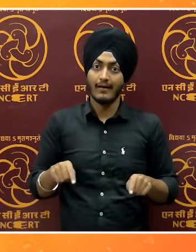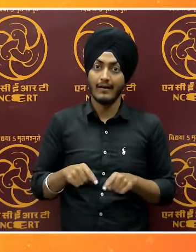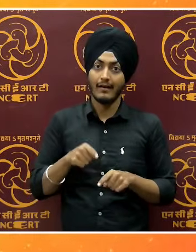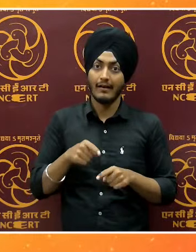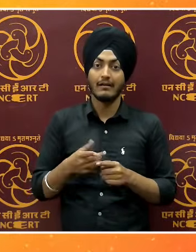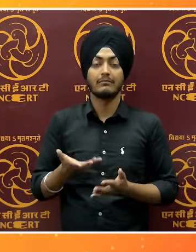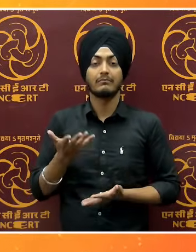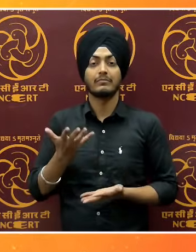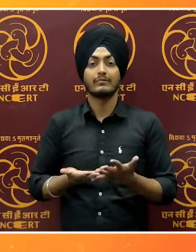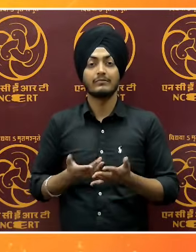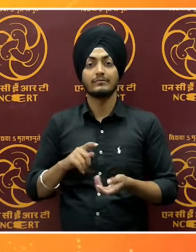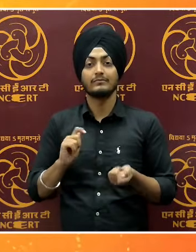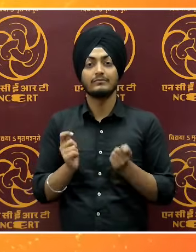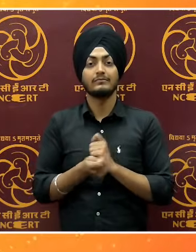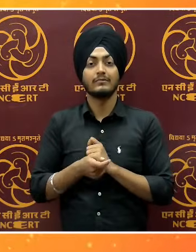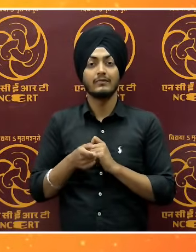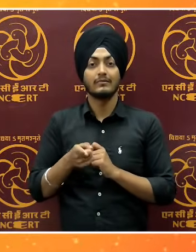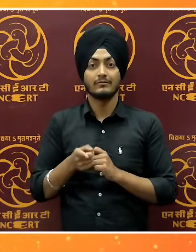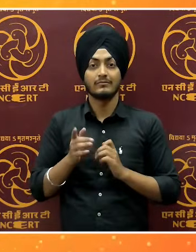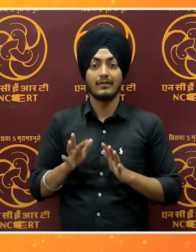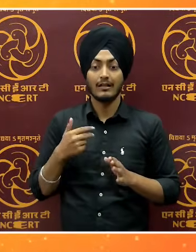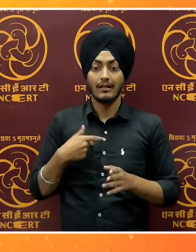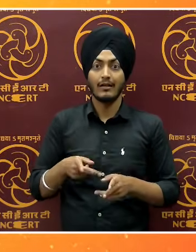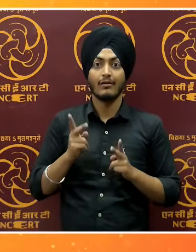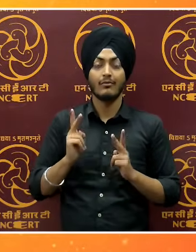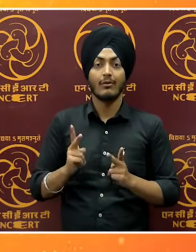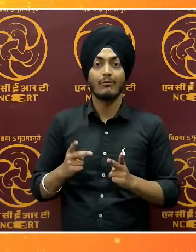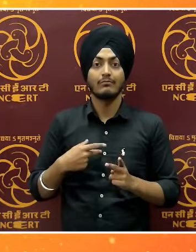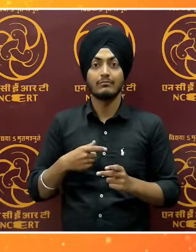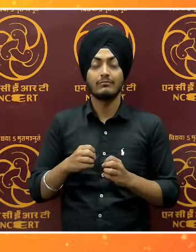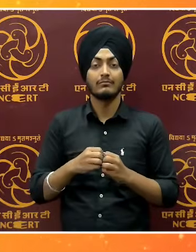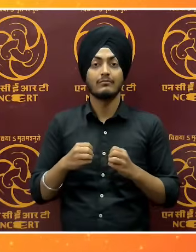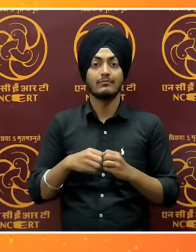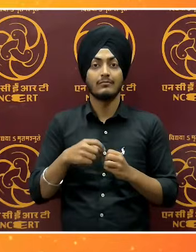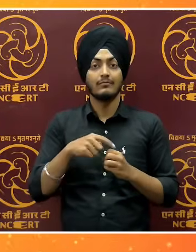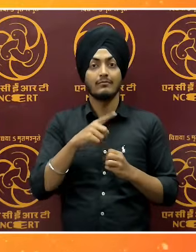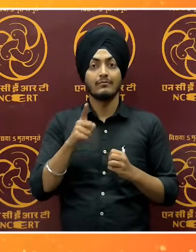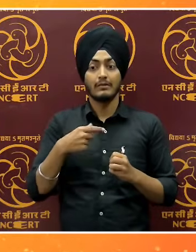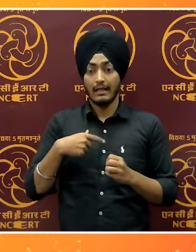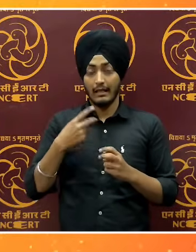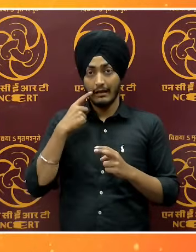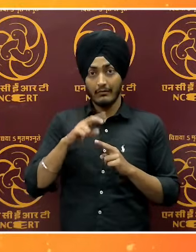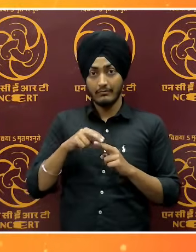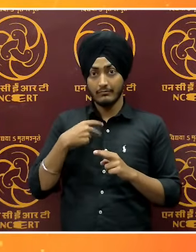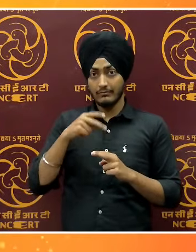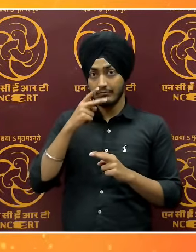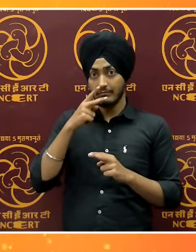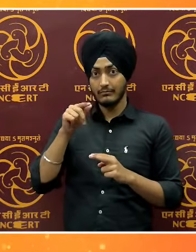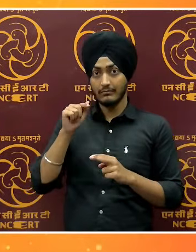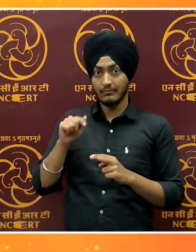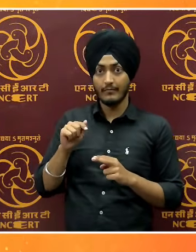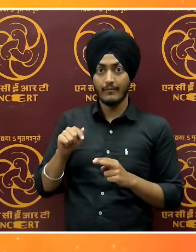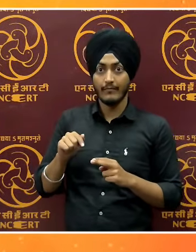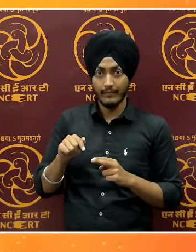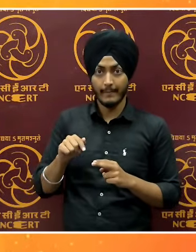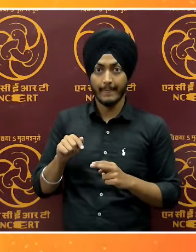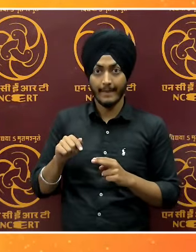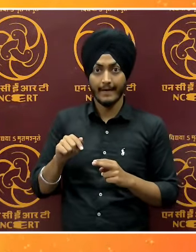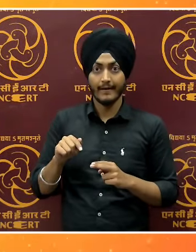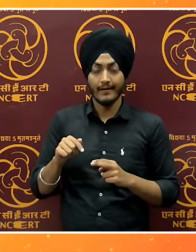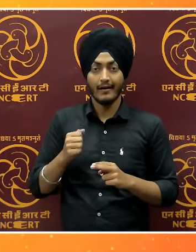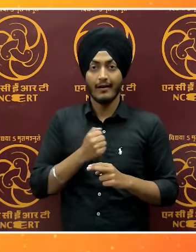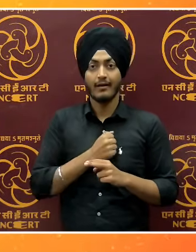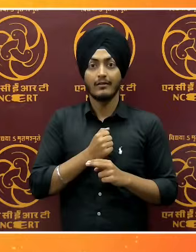varying. It is not constant magnetic field. So, but look at this area. In this area